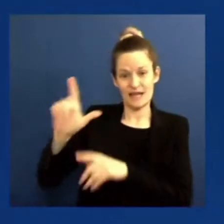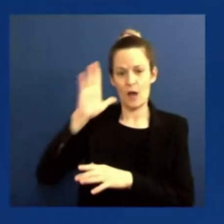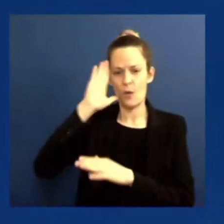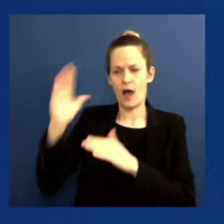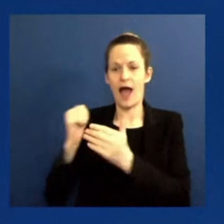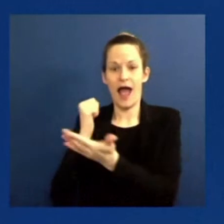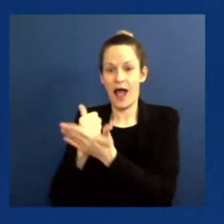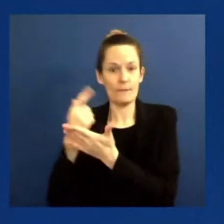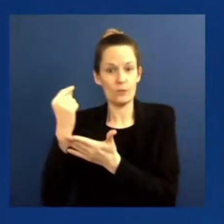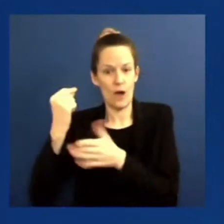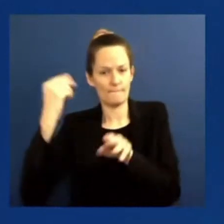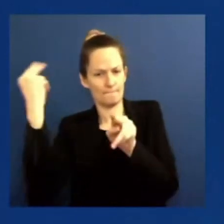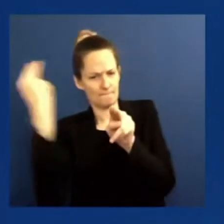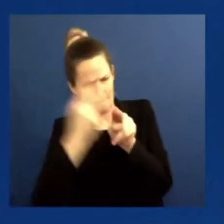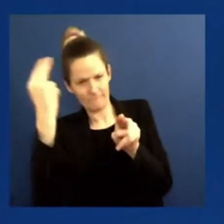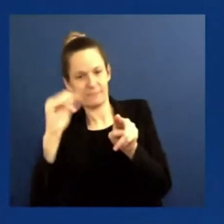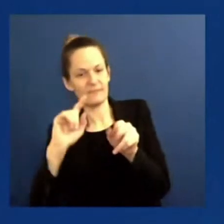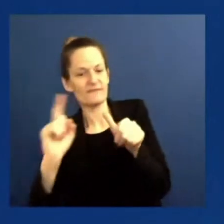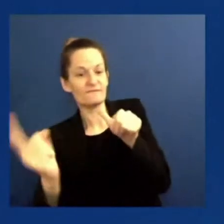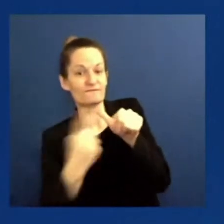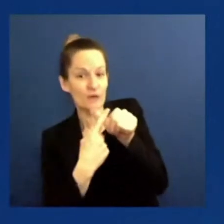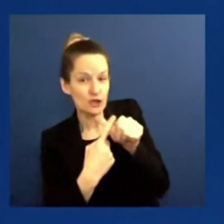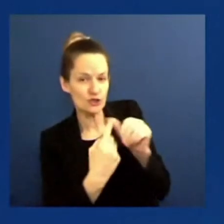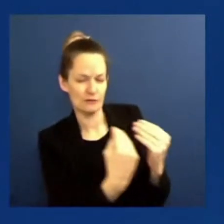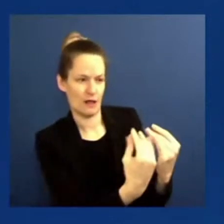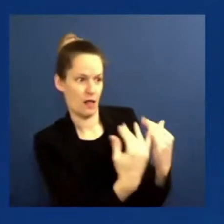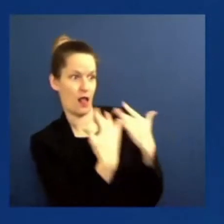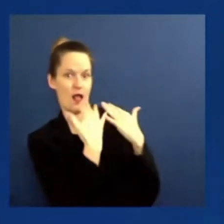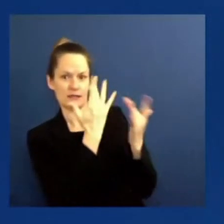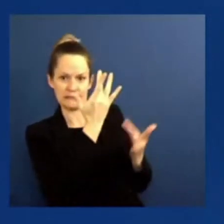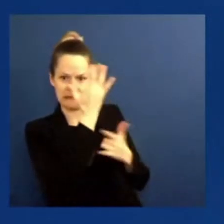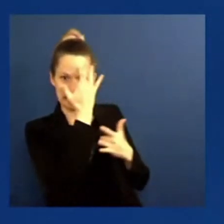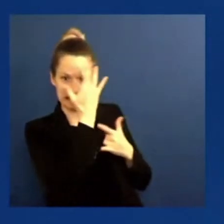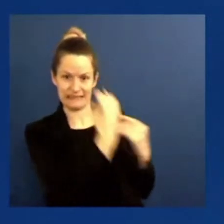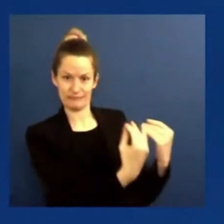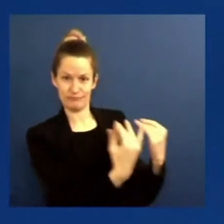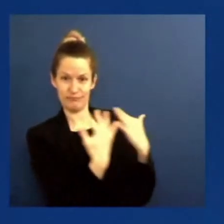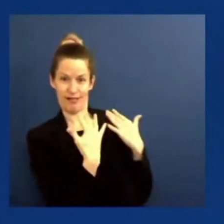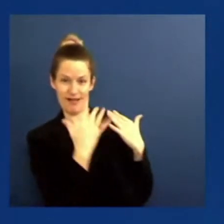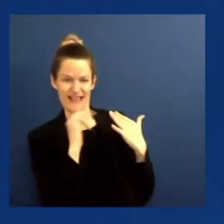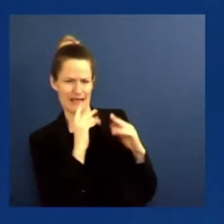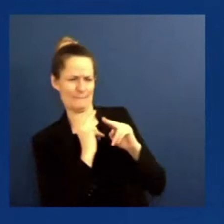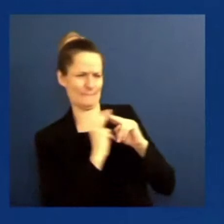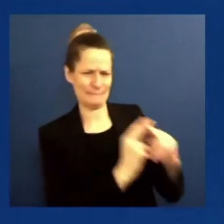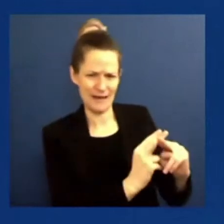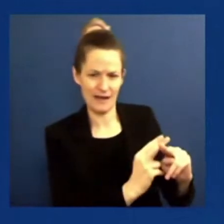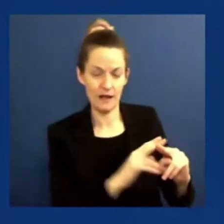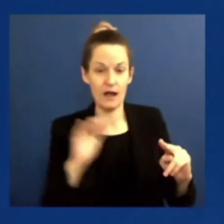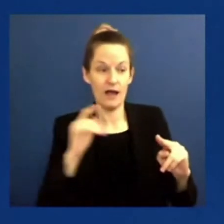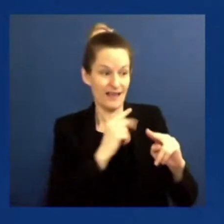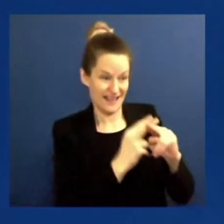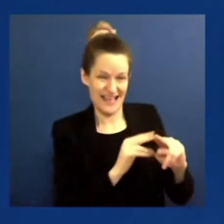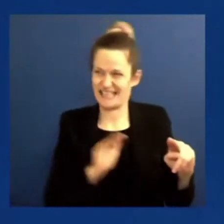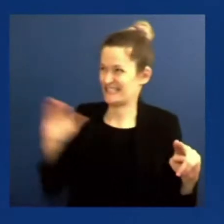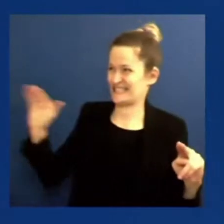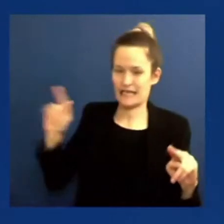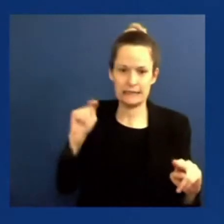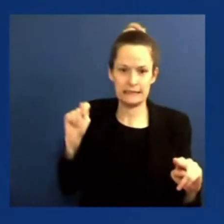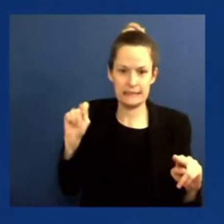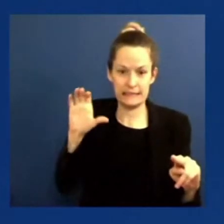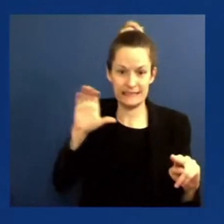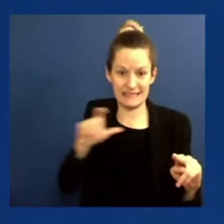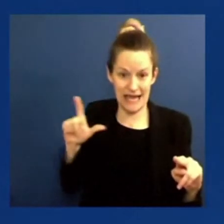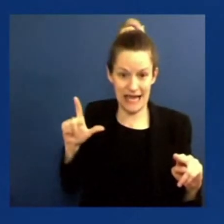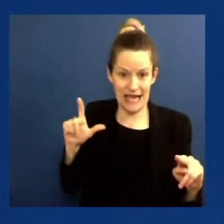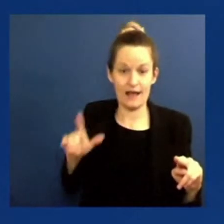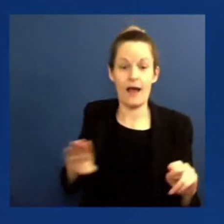T cells, and their half-life or their durability in the plasma are shorter lived, but they are backed